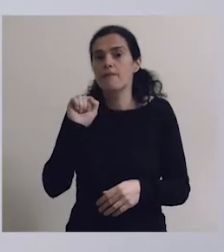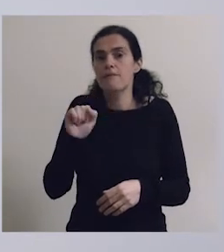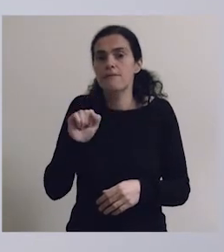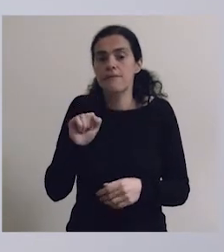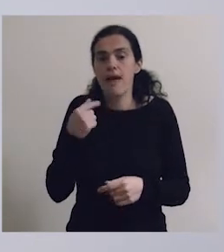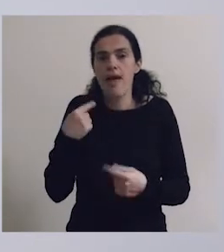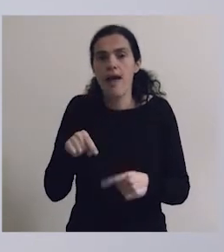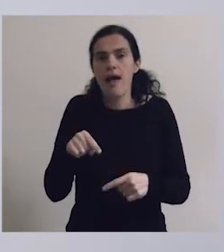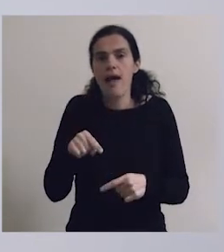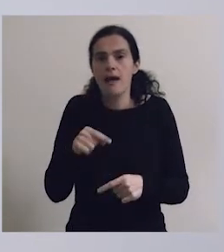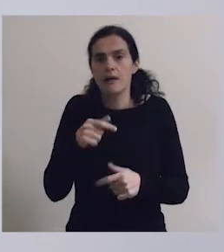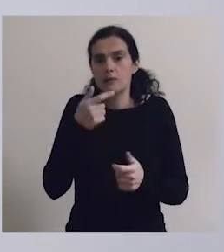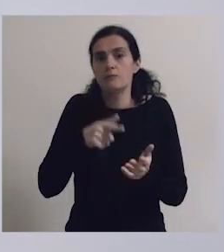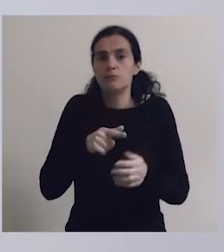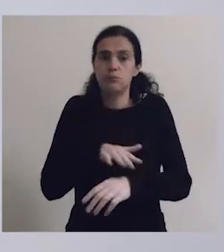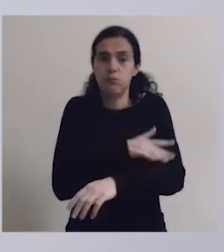very respected